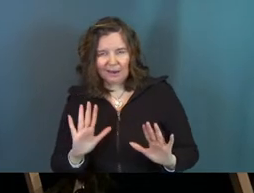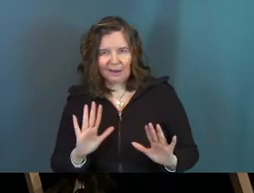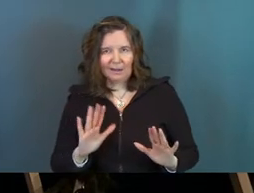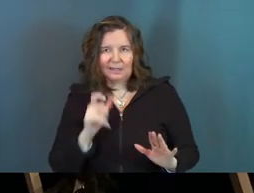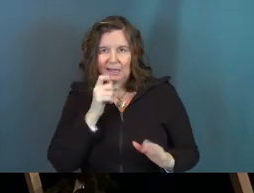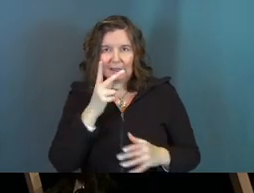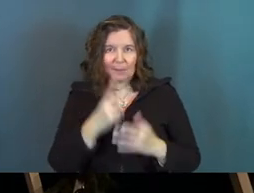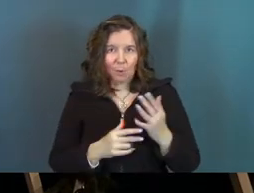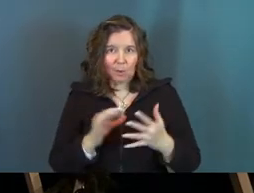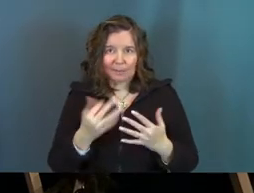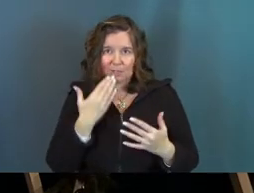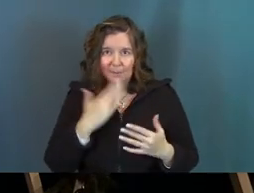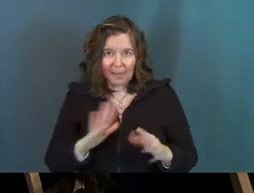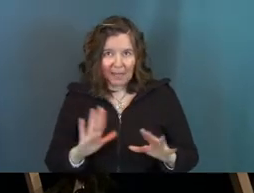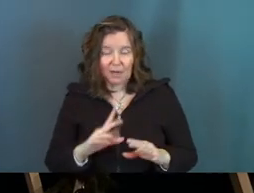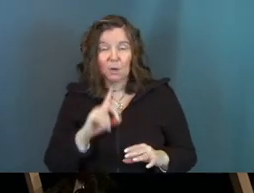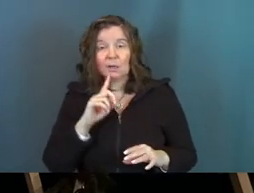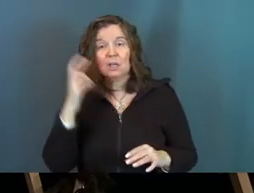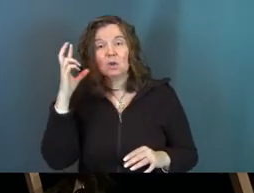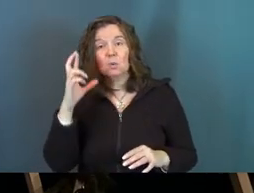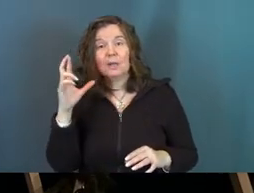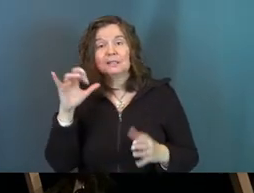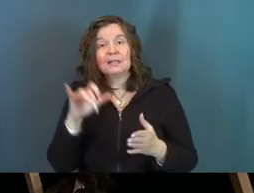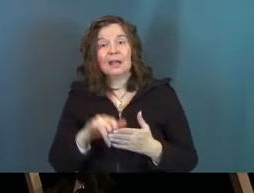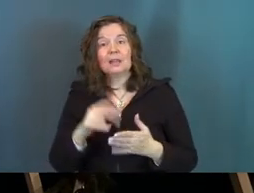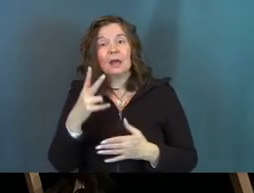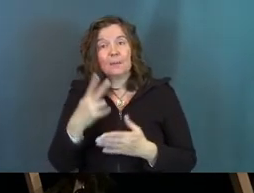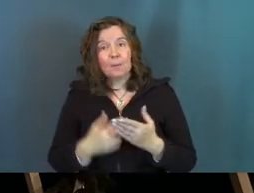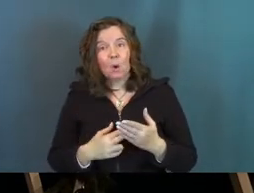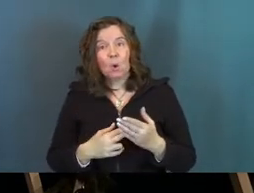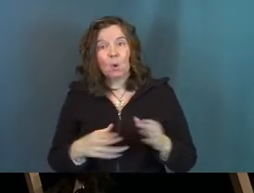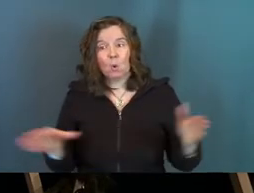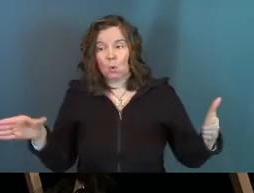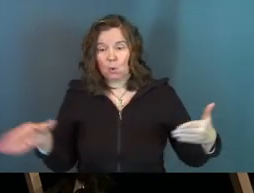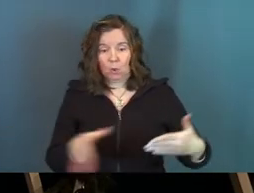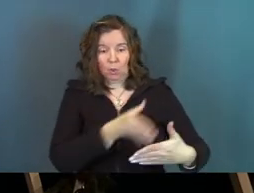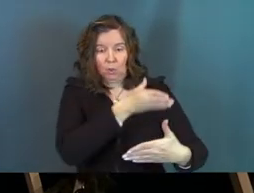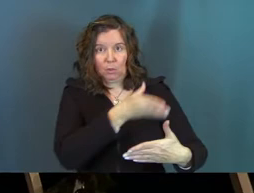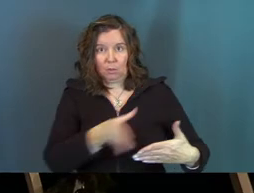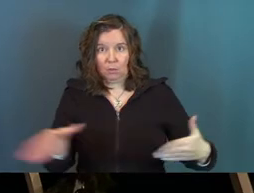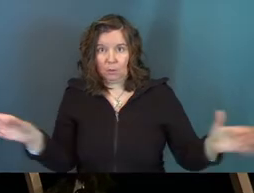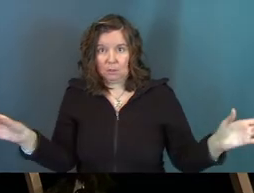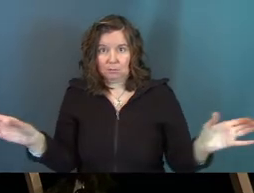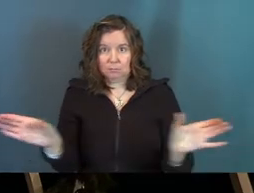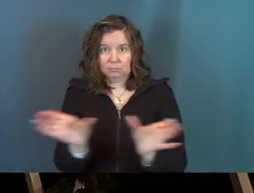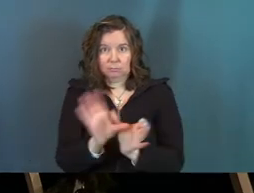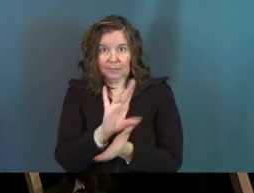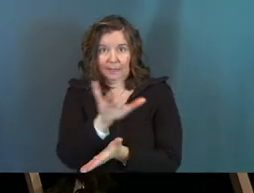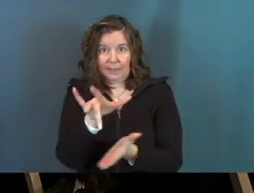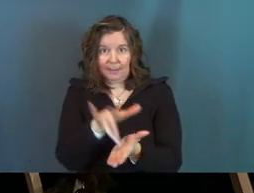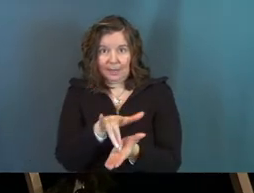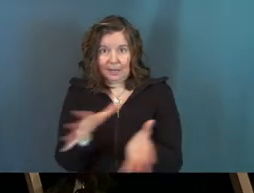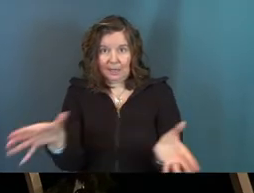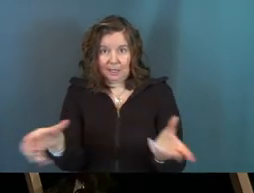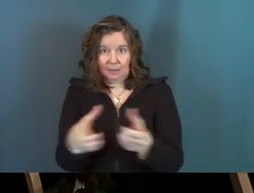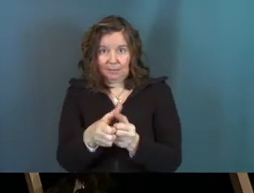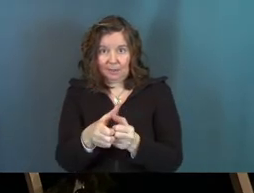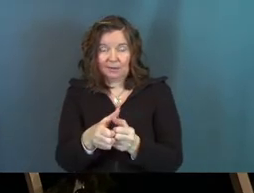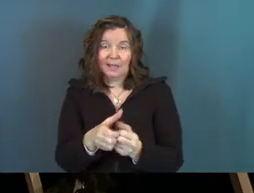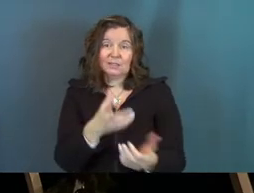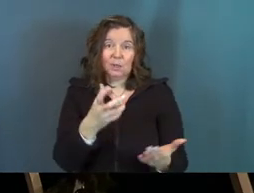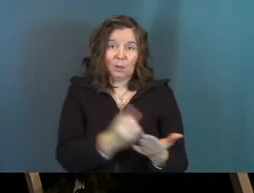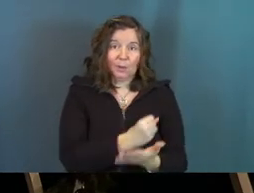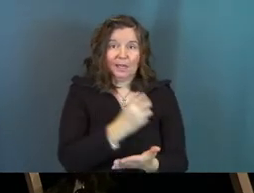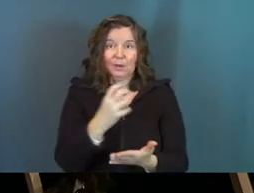Or it's not that both options are bad. In fact, Paul realizes that both ends of the spectrum, when you put them together in the middle and you combine them in the right way, it's a